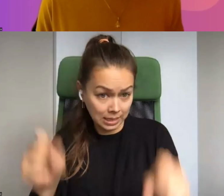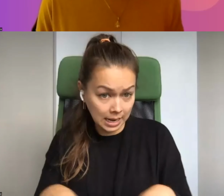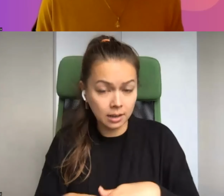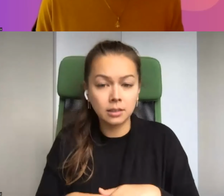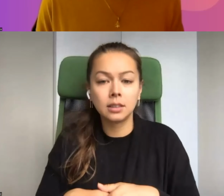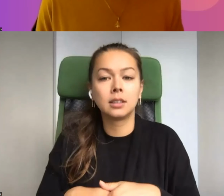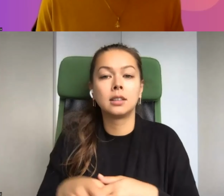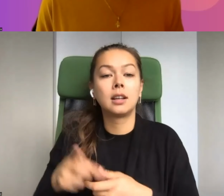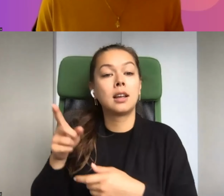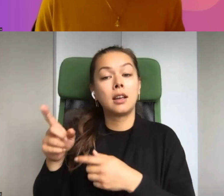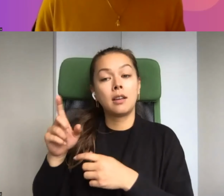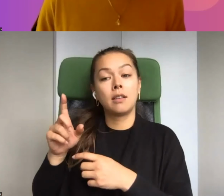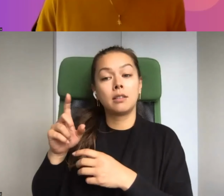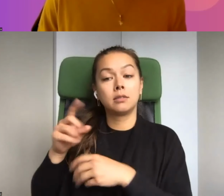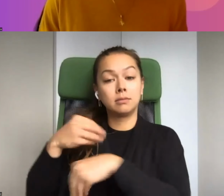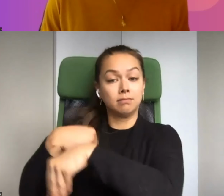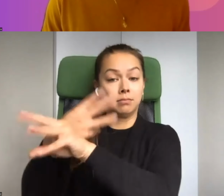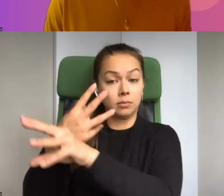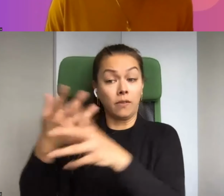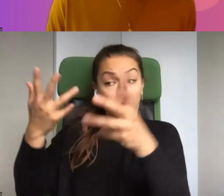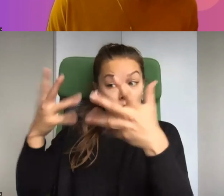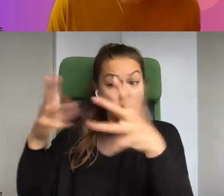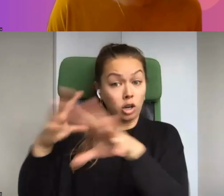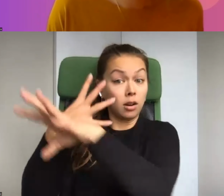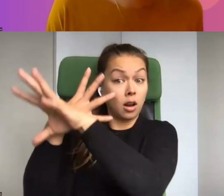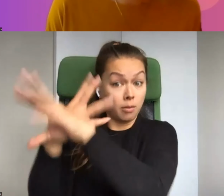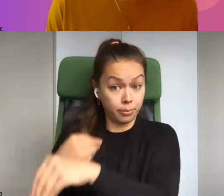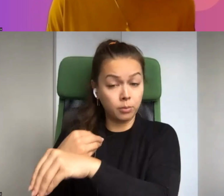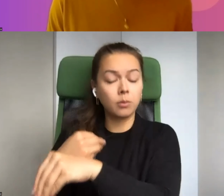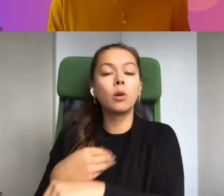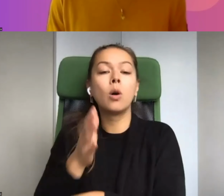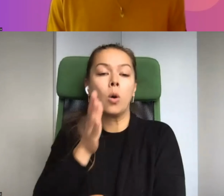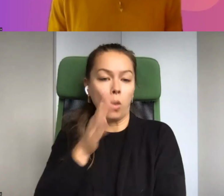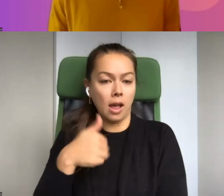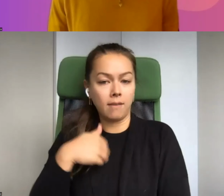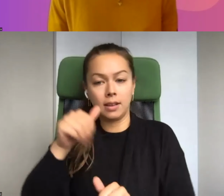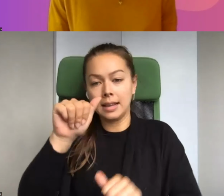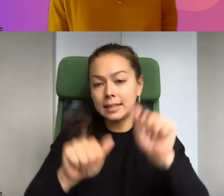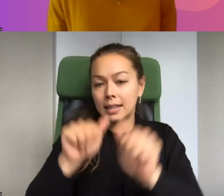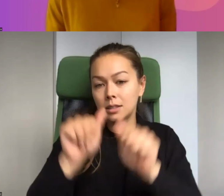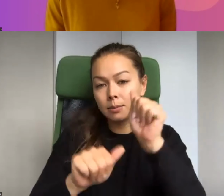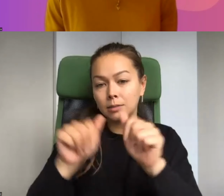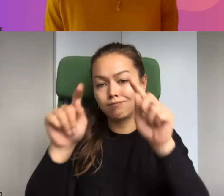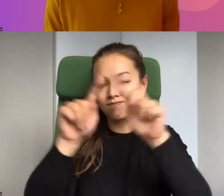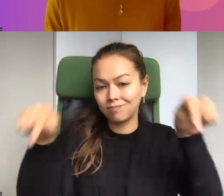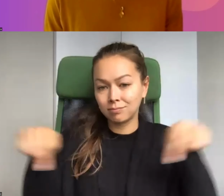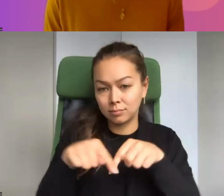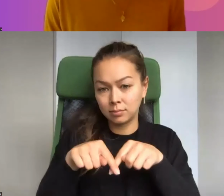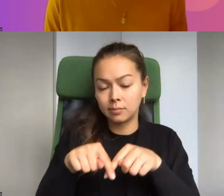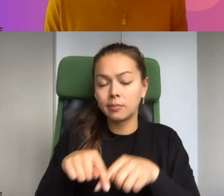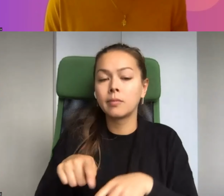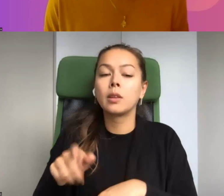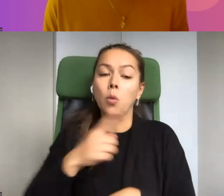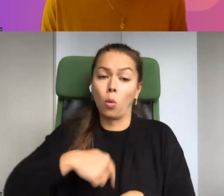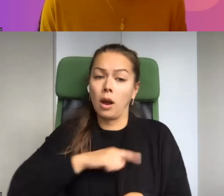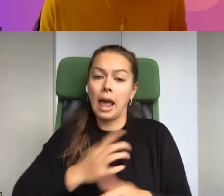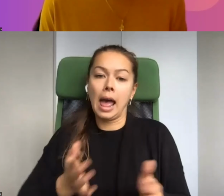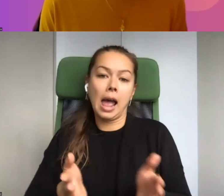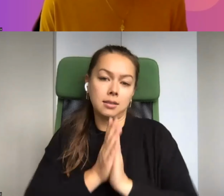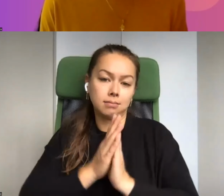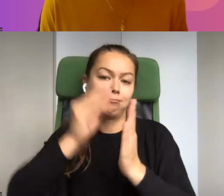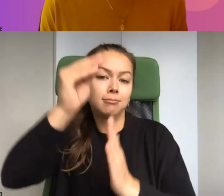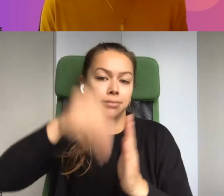be an assessment page that will appear in your navigator, in your browser. We appreciate your comments.